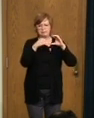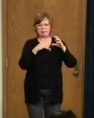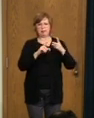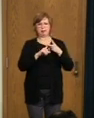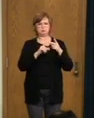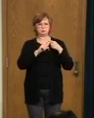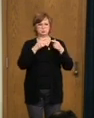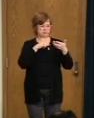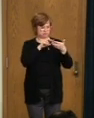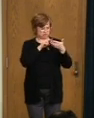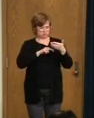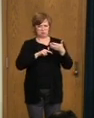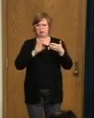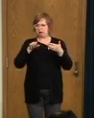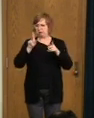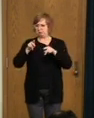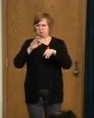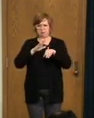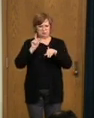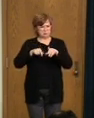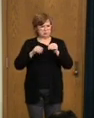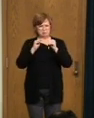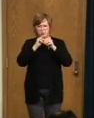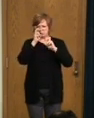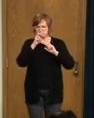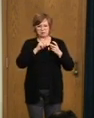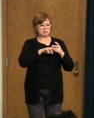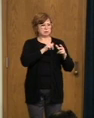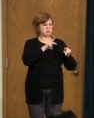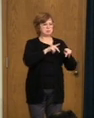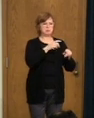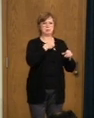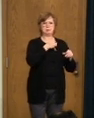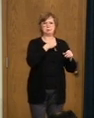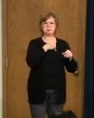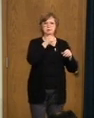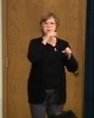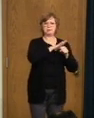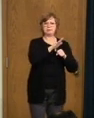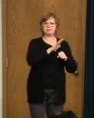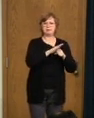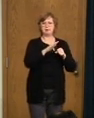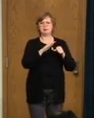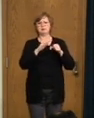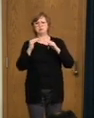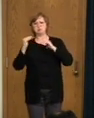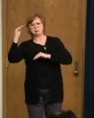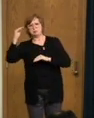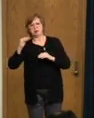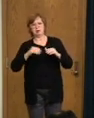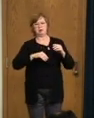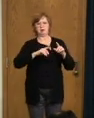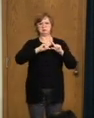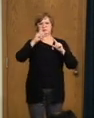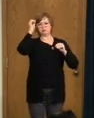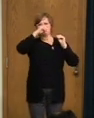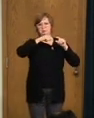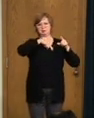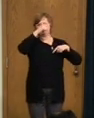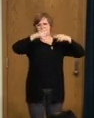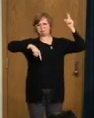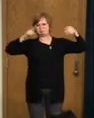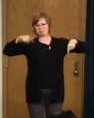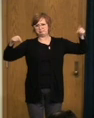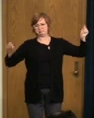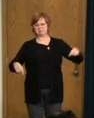people say you're not doing enough. Some people say you're doing too much. But we have to balance the measures so that we keep our case numbers low. We